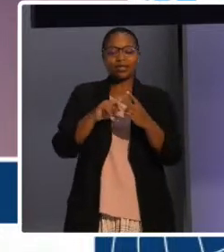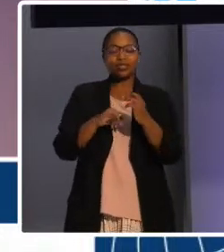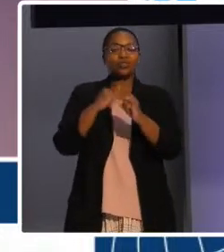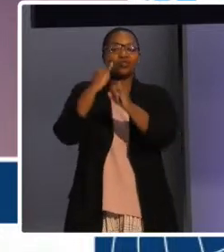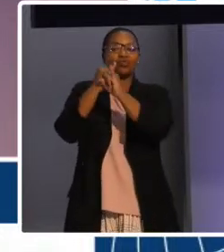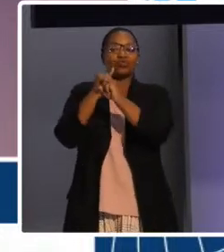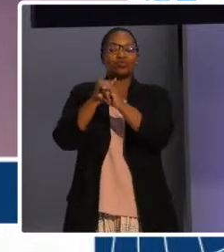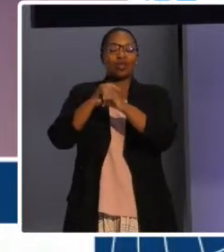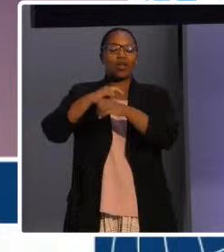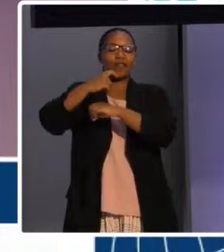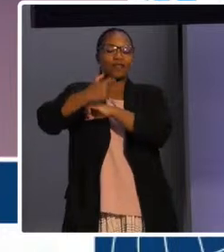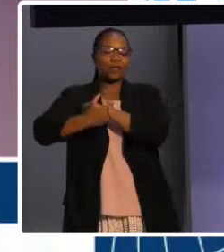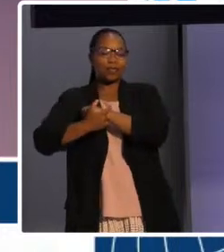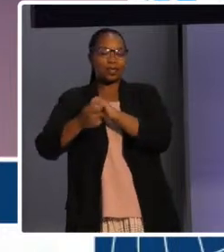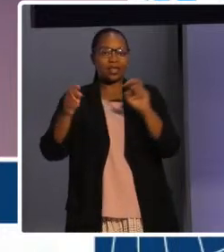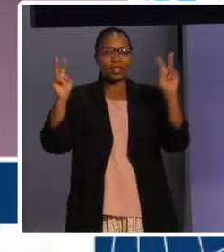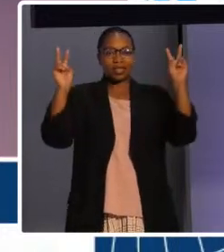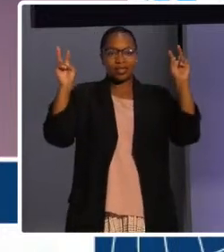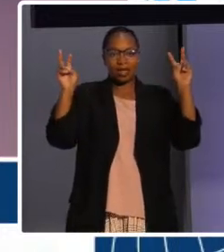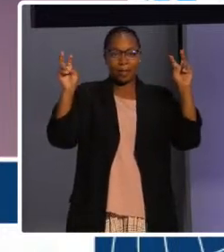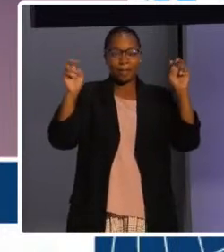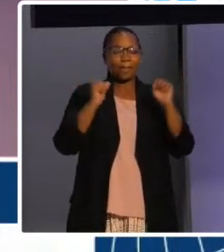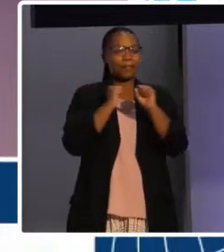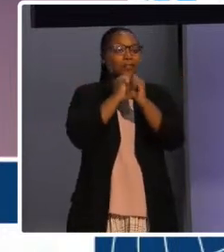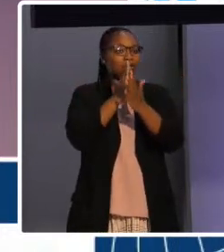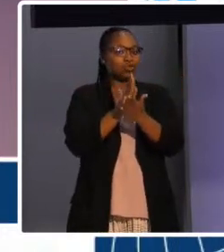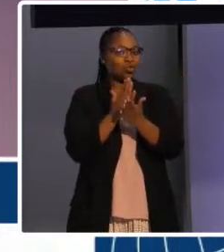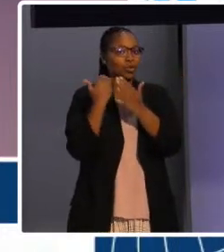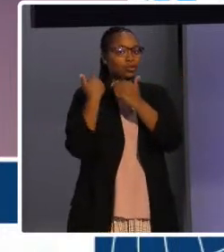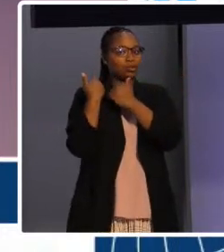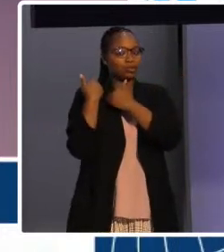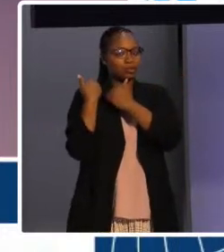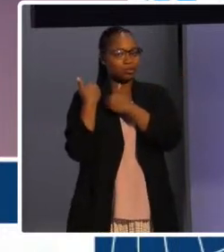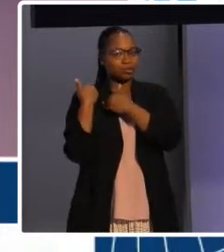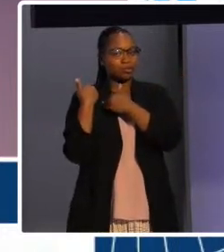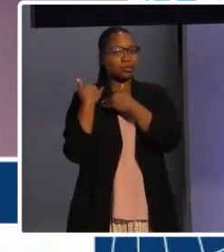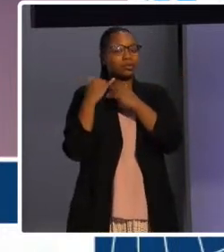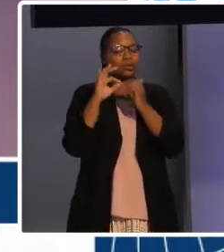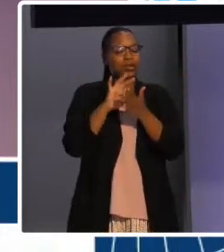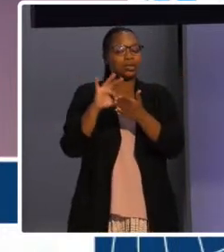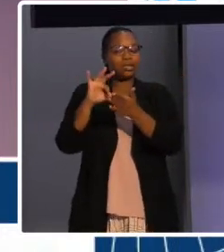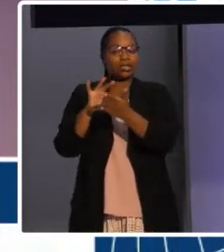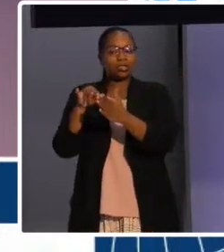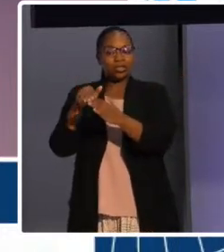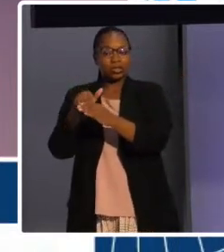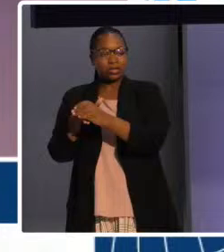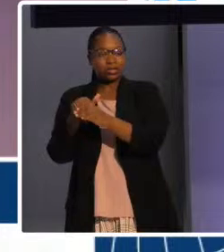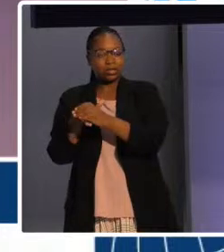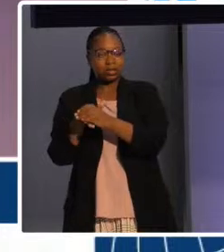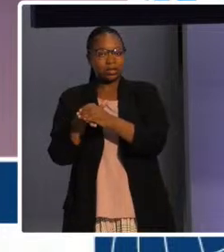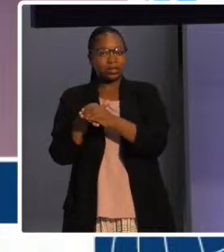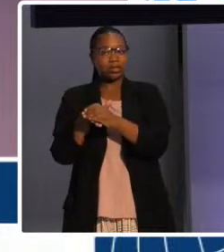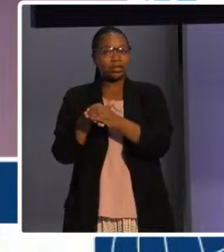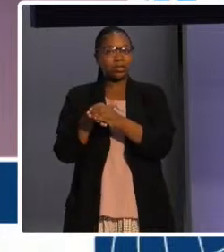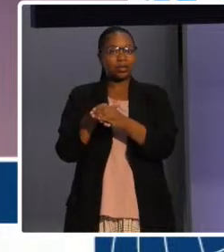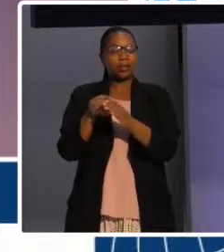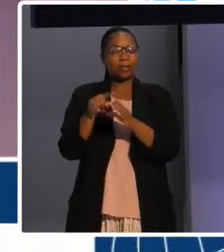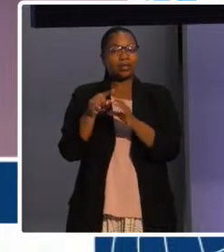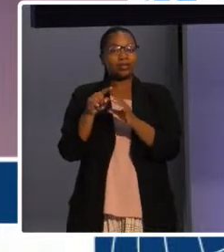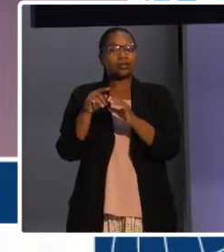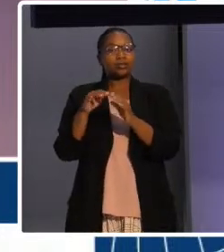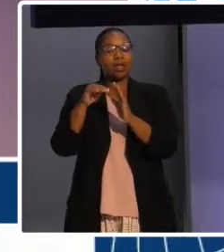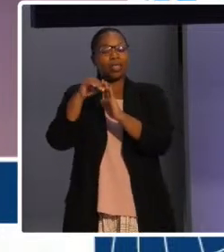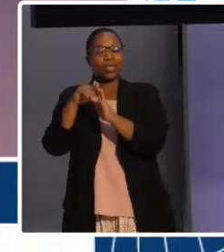theme, Safeguarding Election Management Bodies in the Age of Global